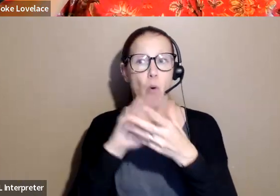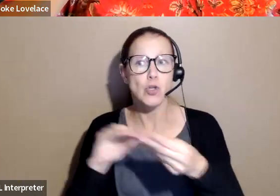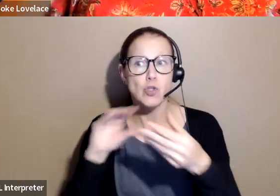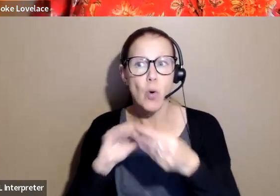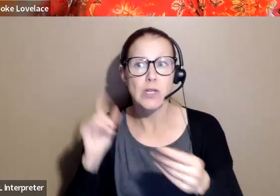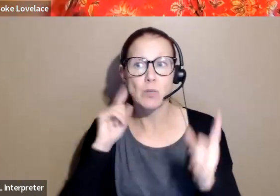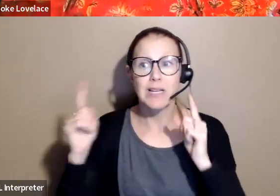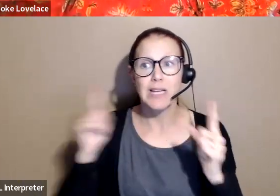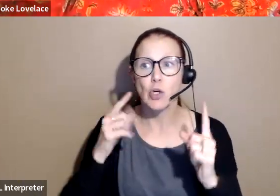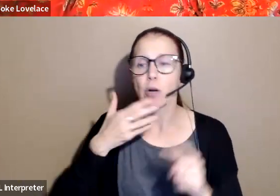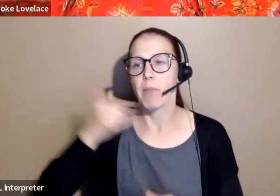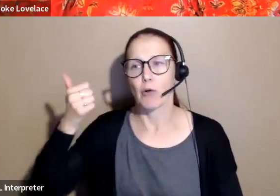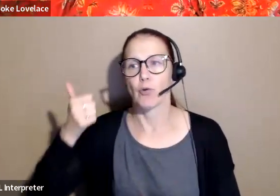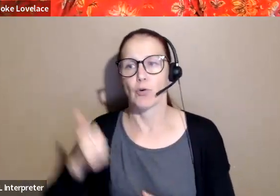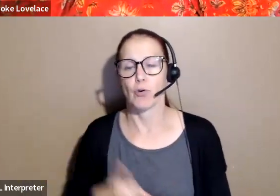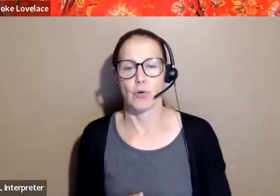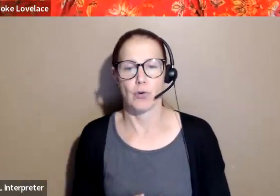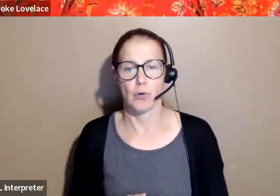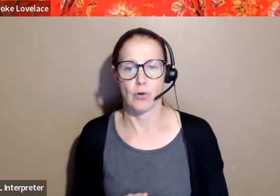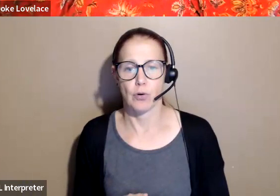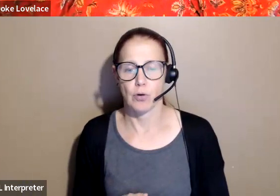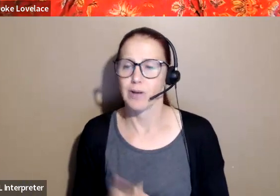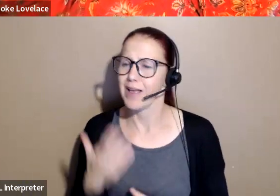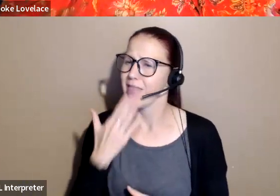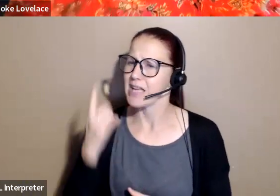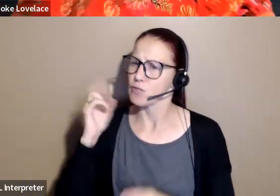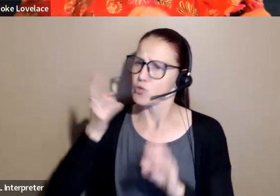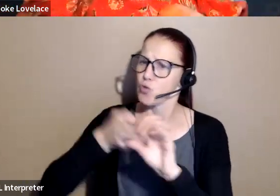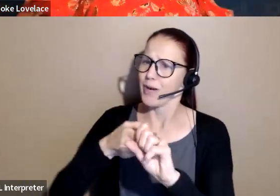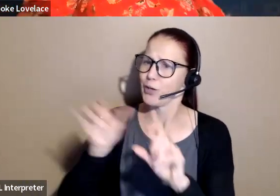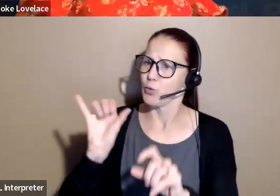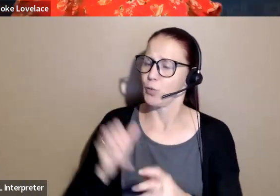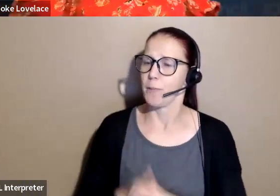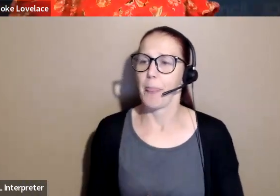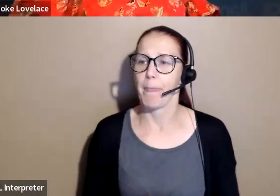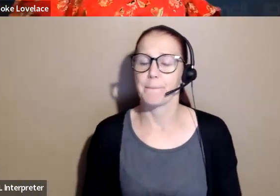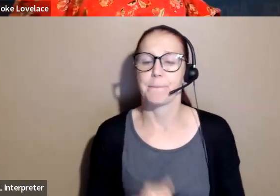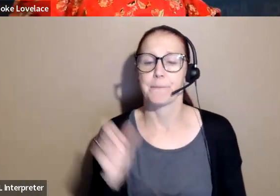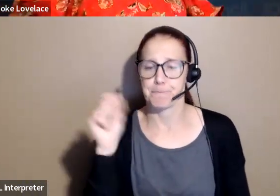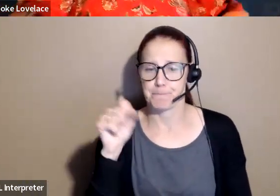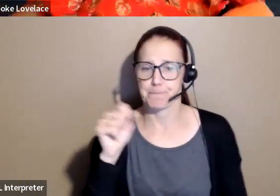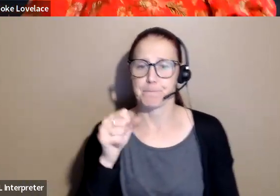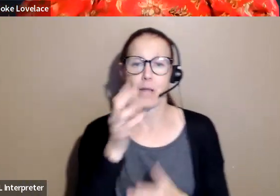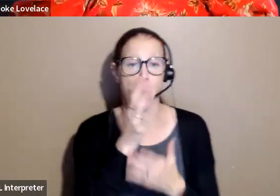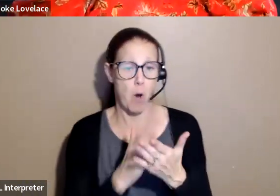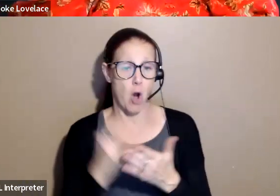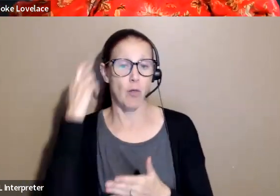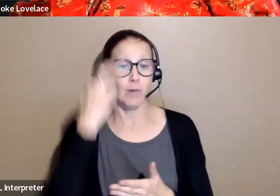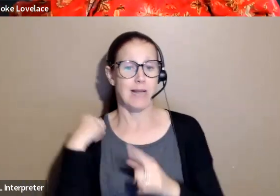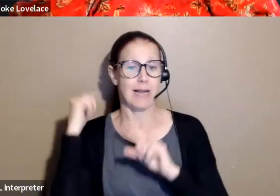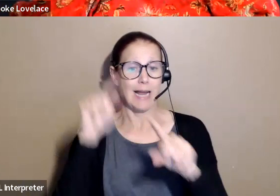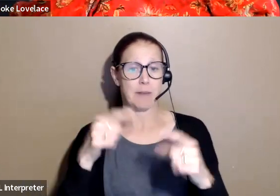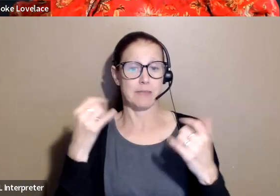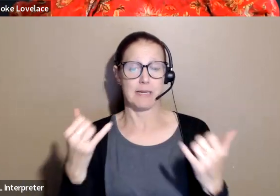you. Yeah. Thanks for coming on too. Yeah. Part of why I'm here today is